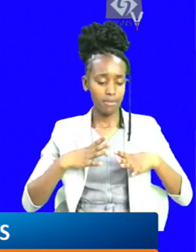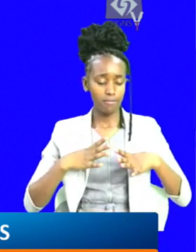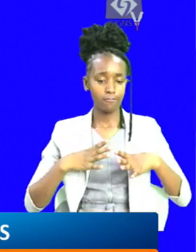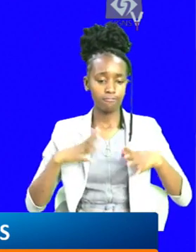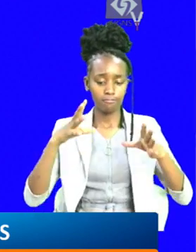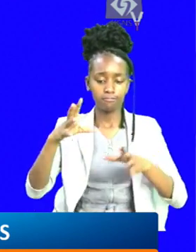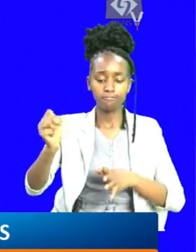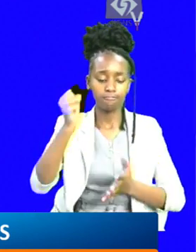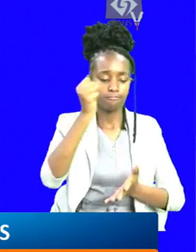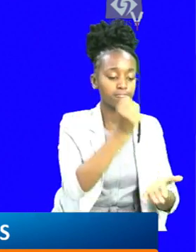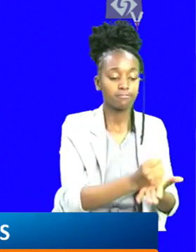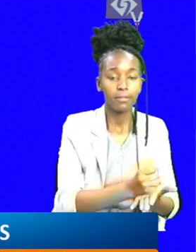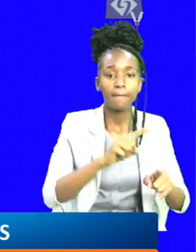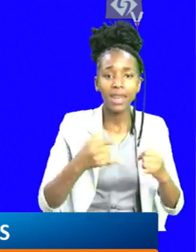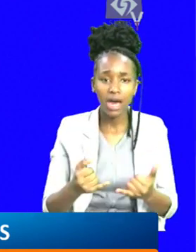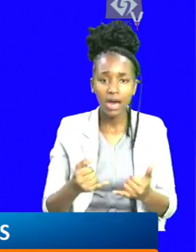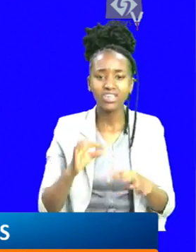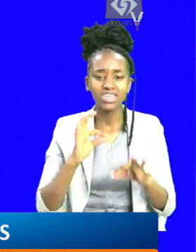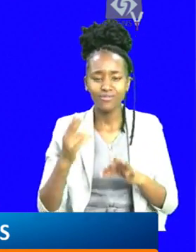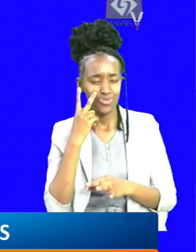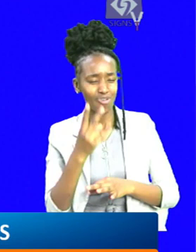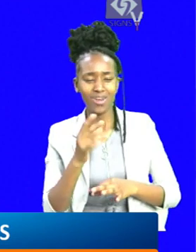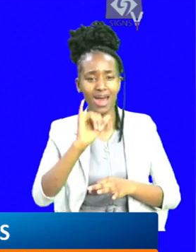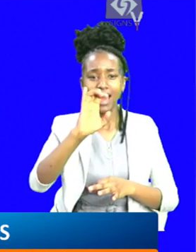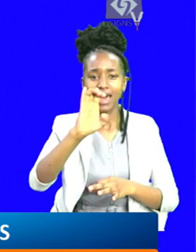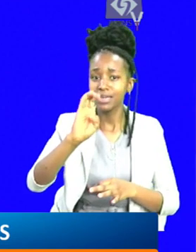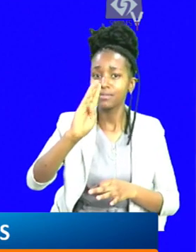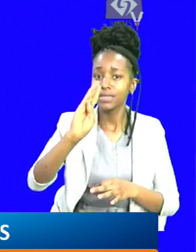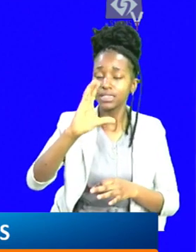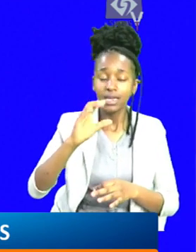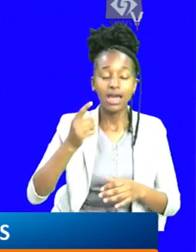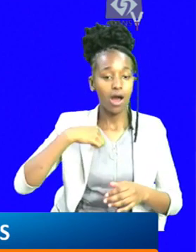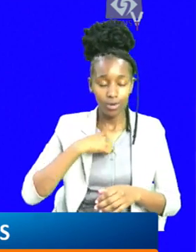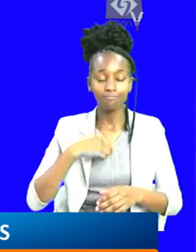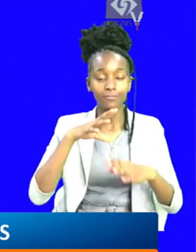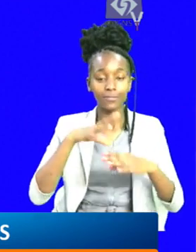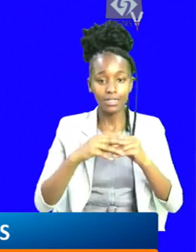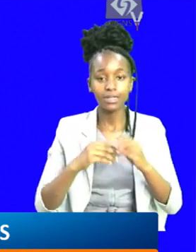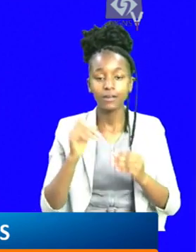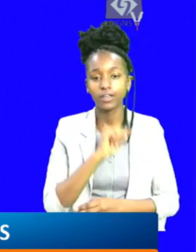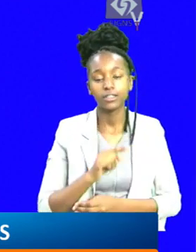sisi wenyewe tumeshirika kukuweka. La sivyo sisi tutaunda IBC yetu.